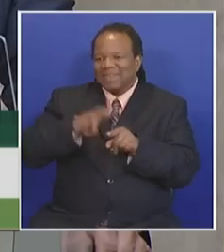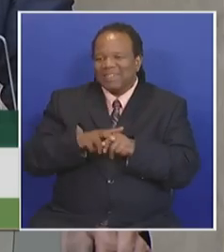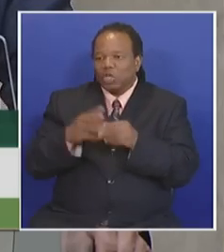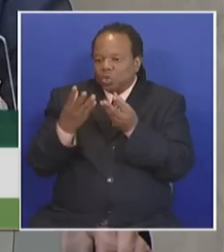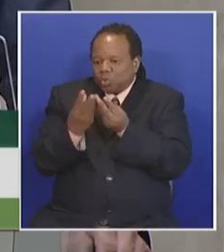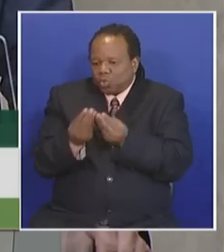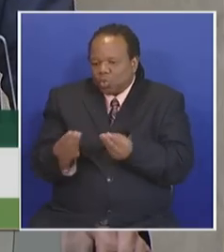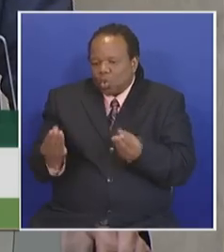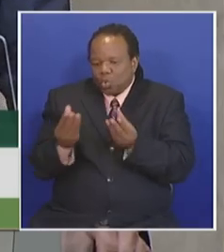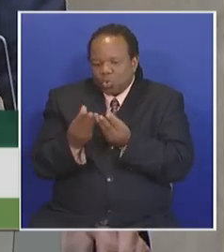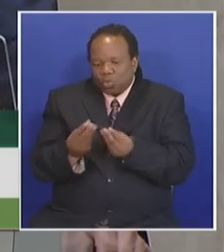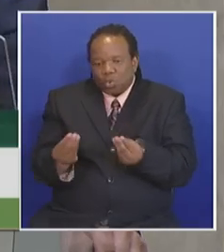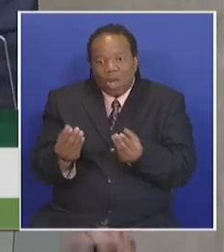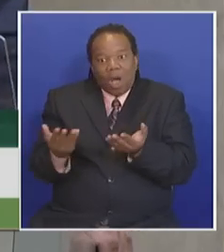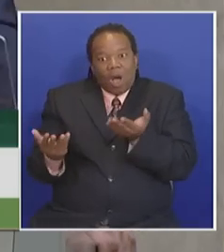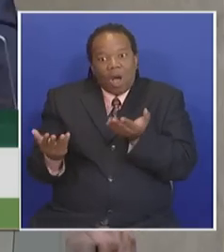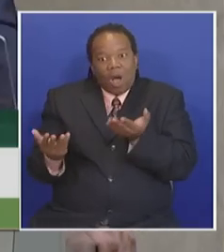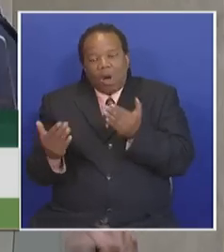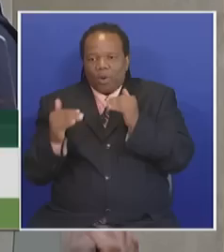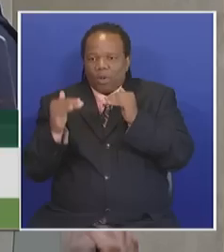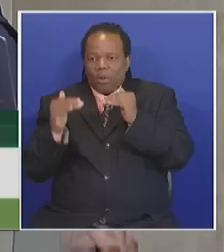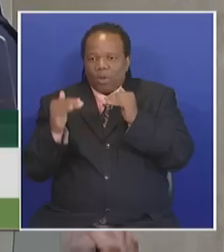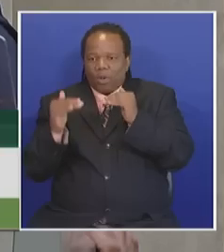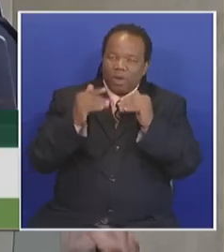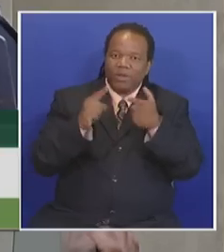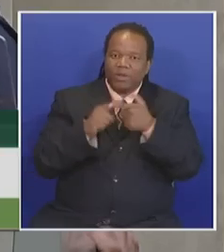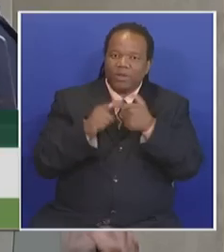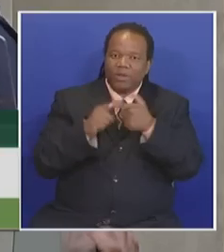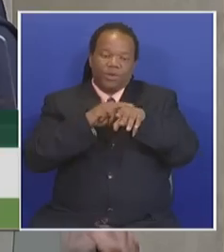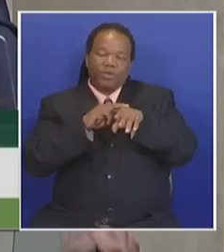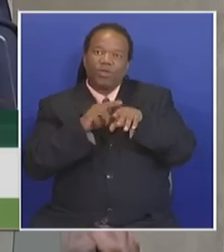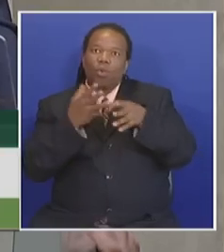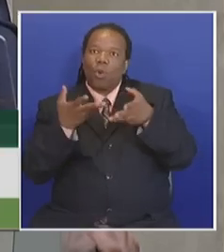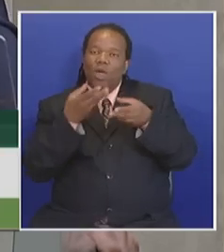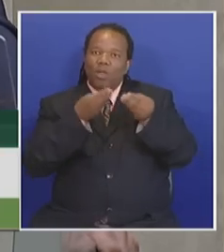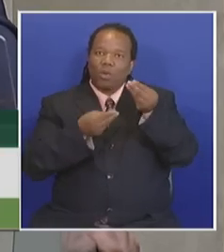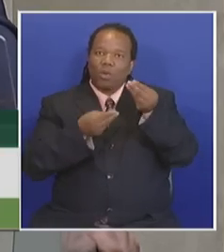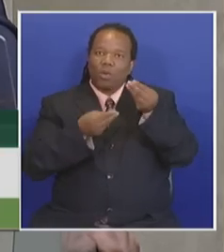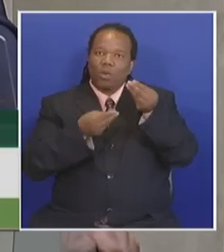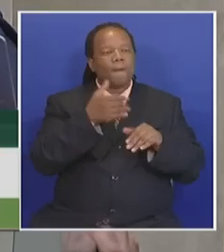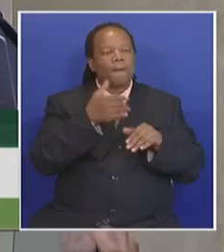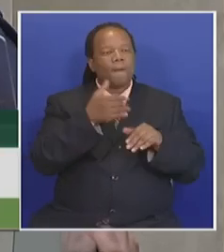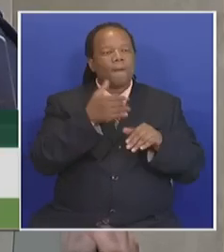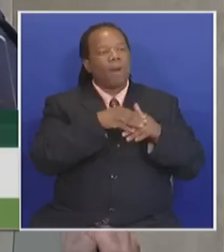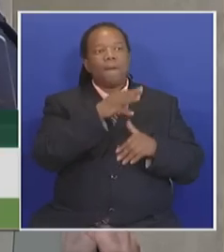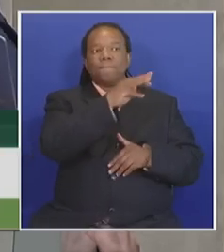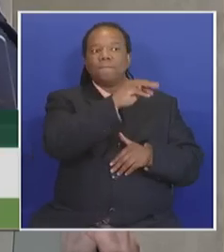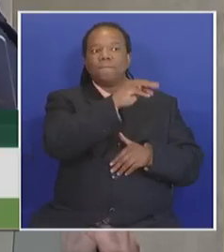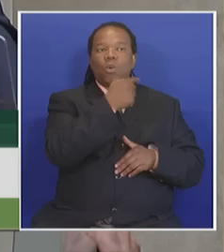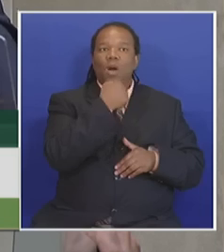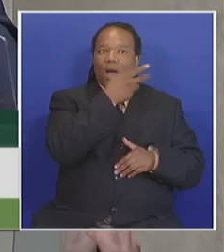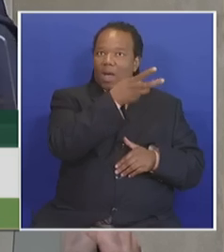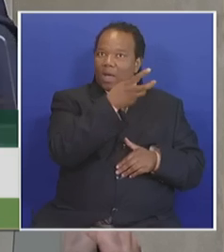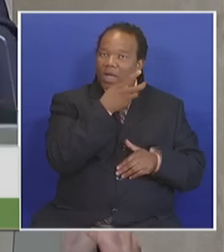address the racial inequalities in our economy. So, Honorable Makue, I heard you speak about the economy, and I would ask you to give me